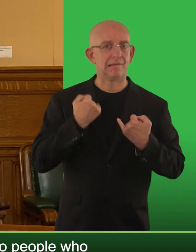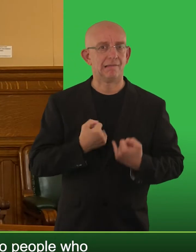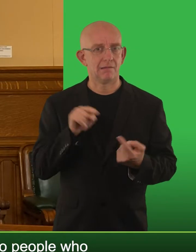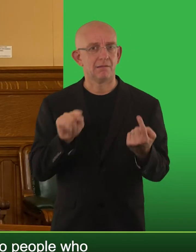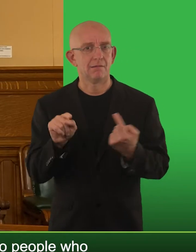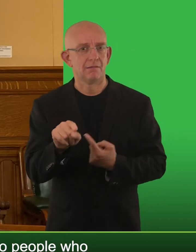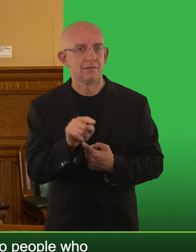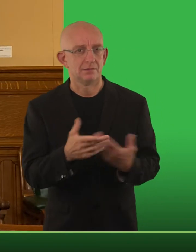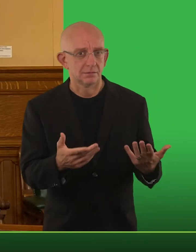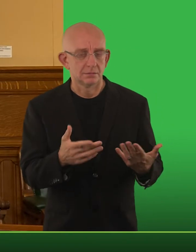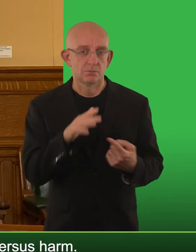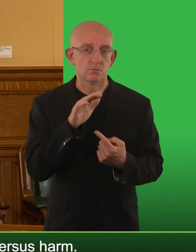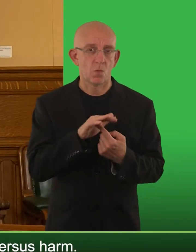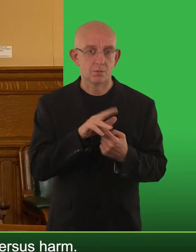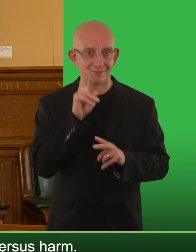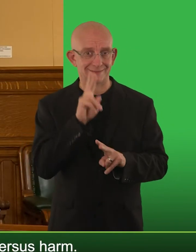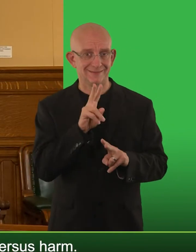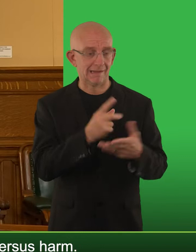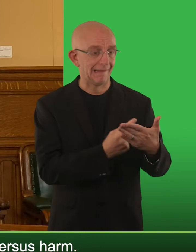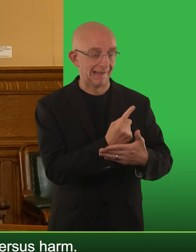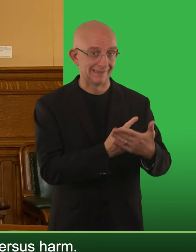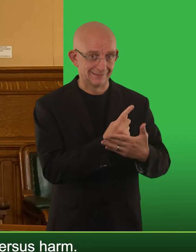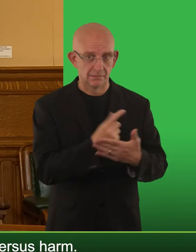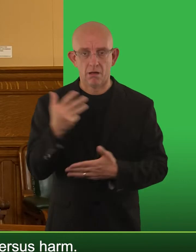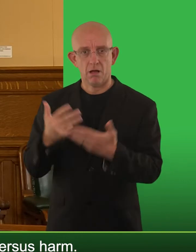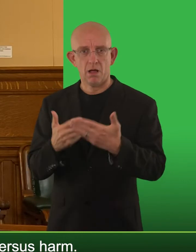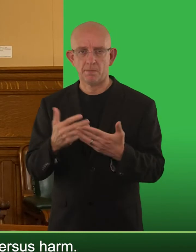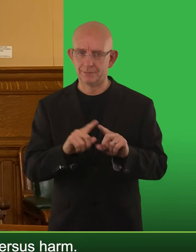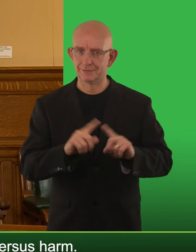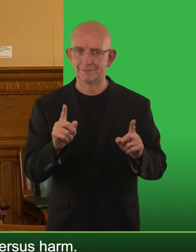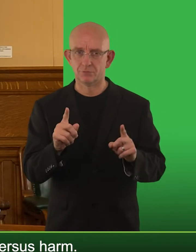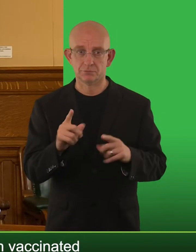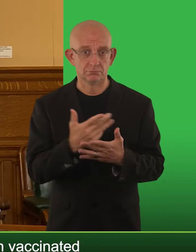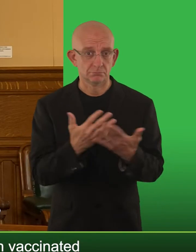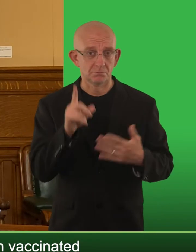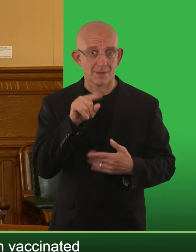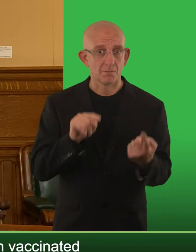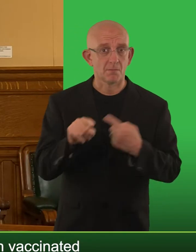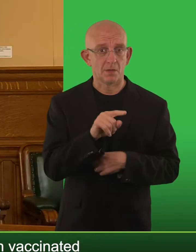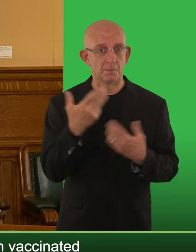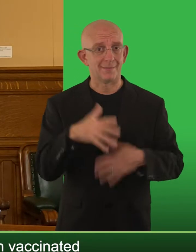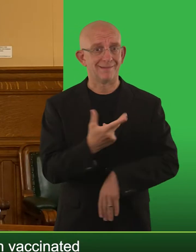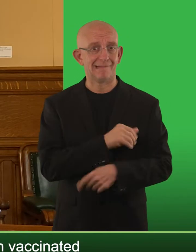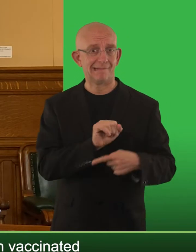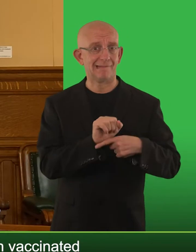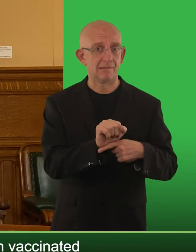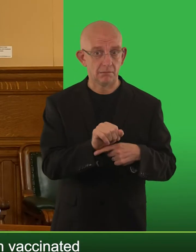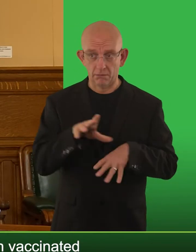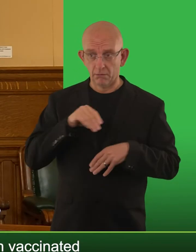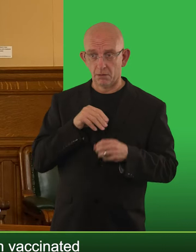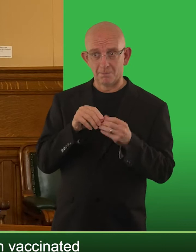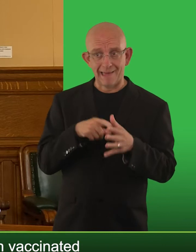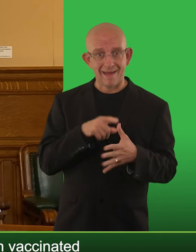being reinfected. Important distinction on cases versus harm. So many people who've been